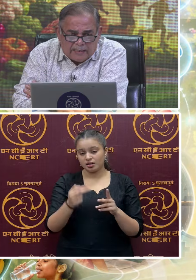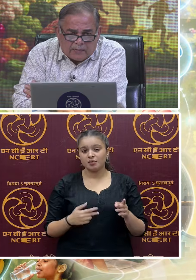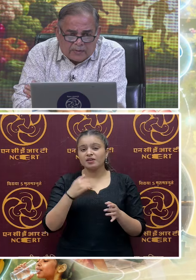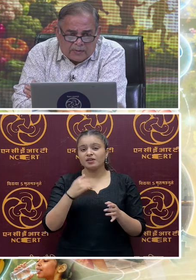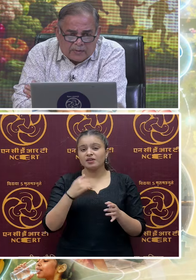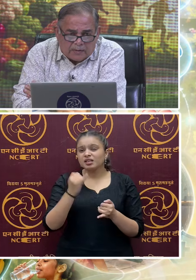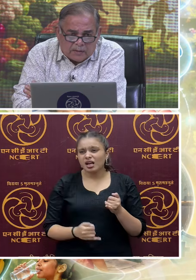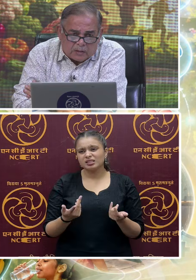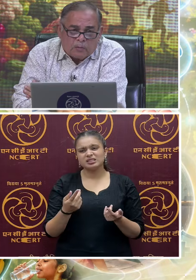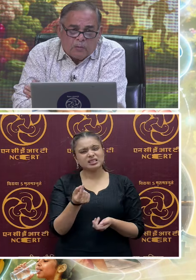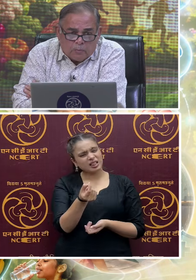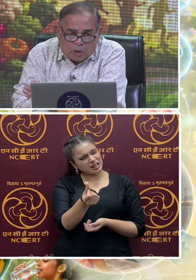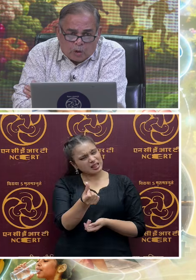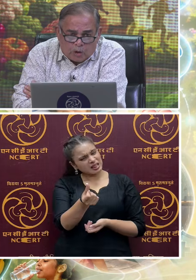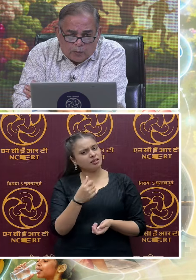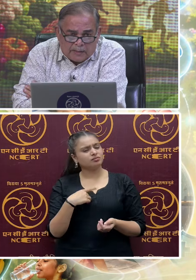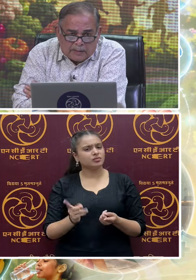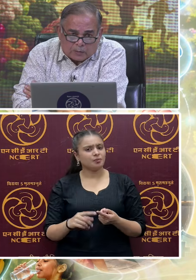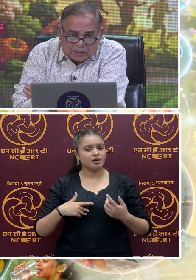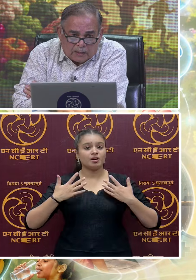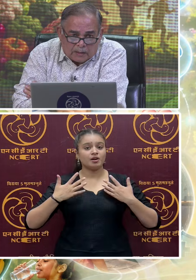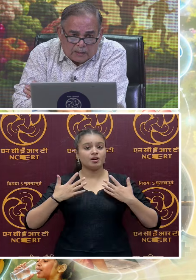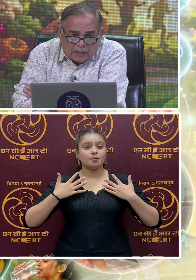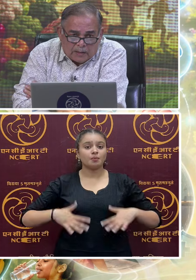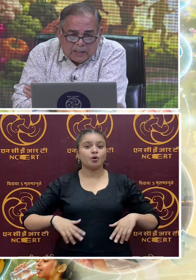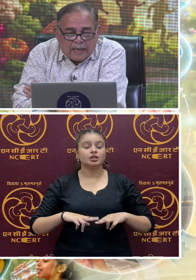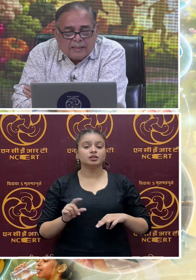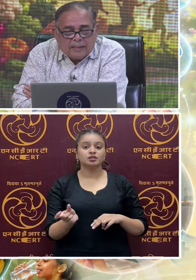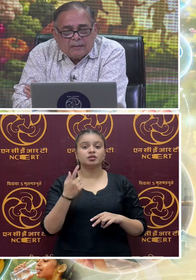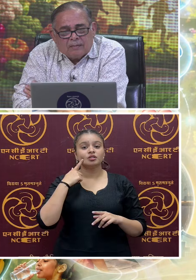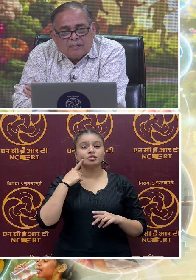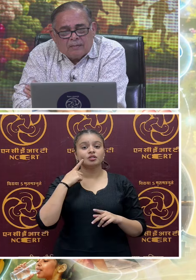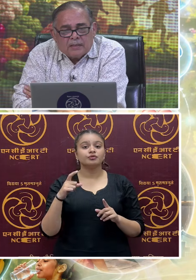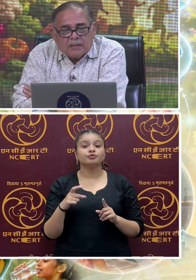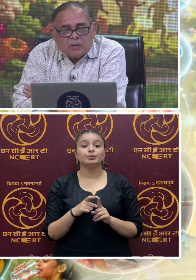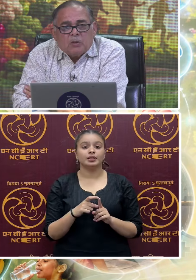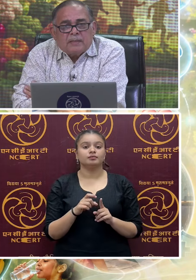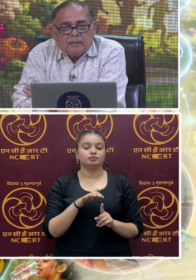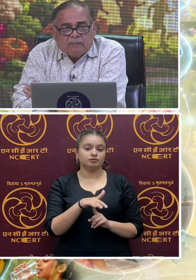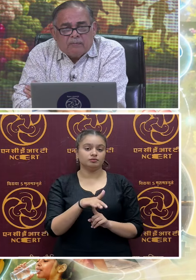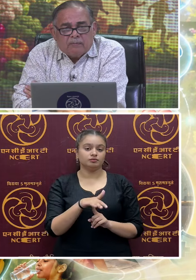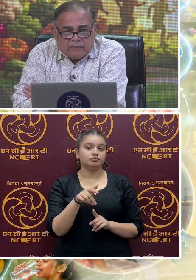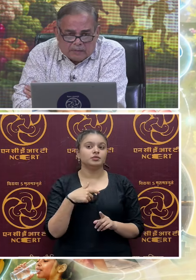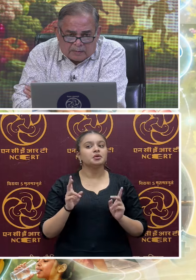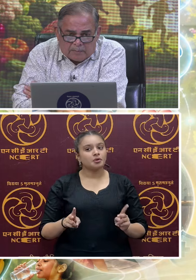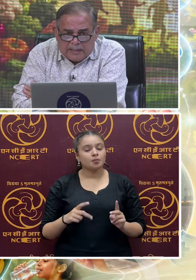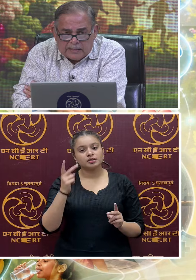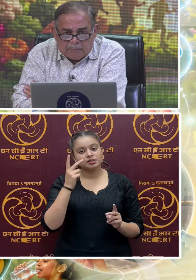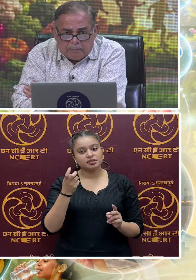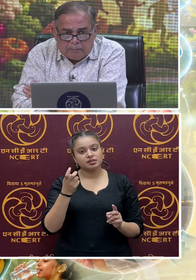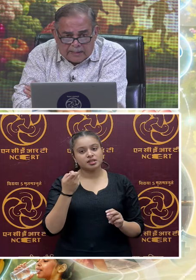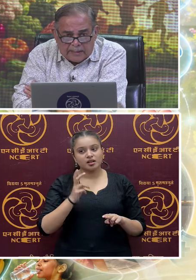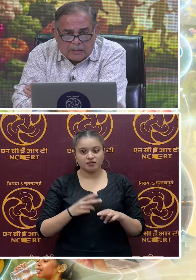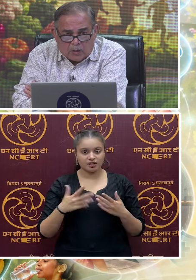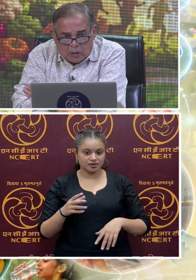is slightly rare, is body fluid transmission. And these are usually seen when somebody